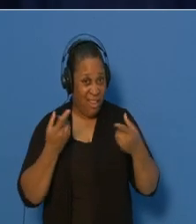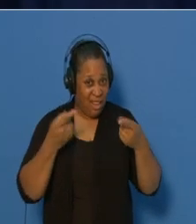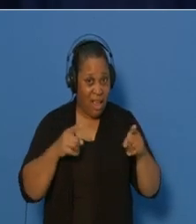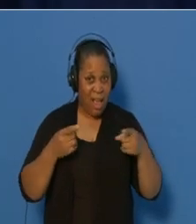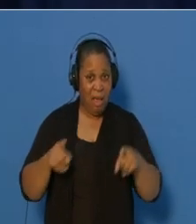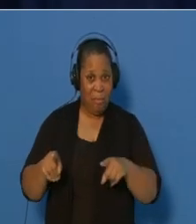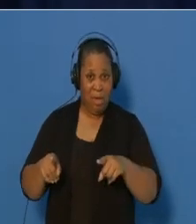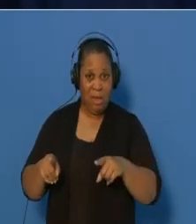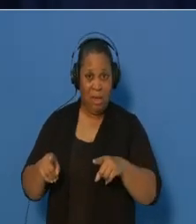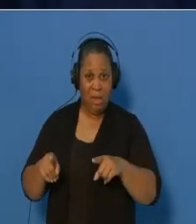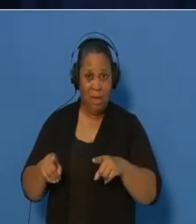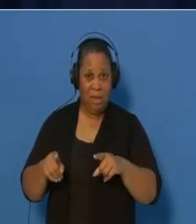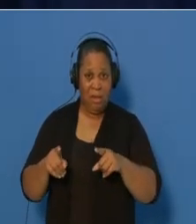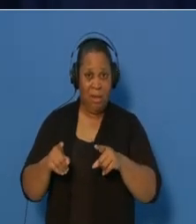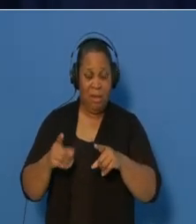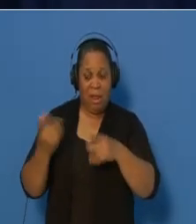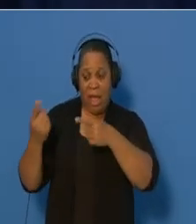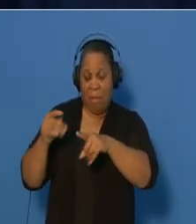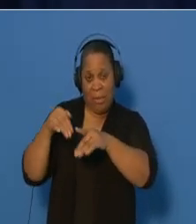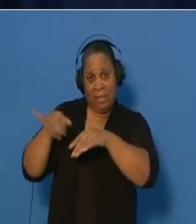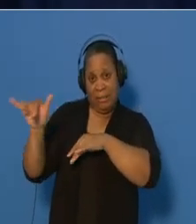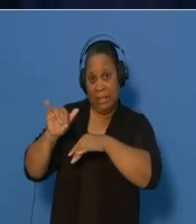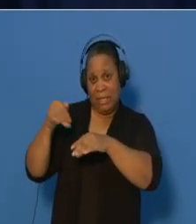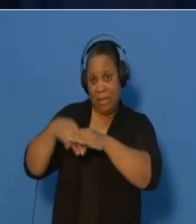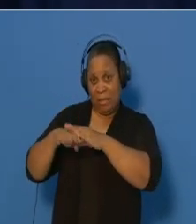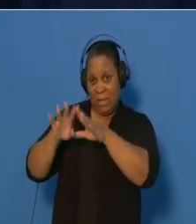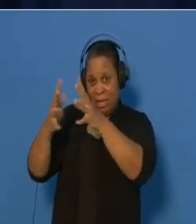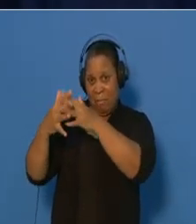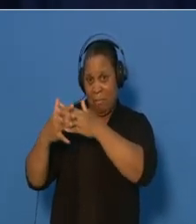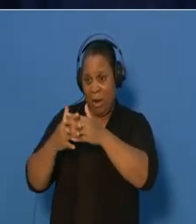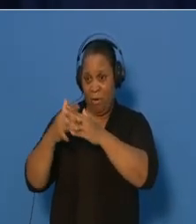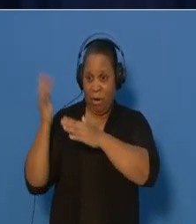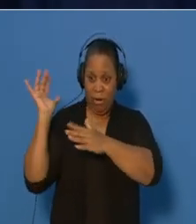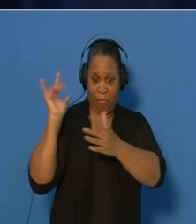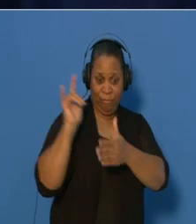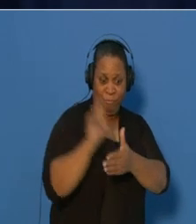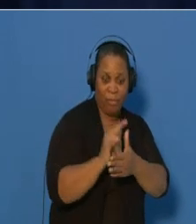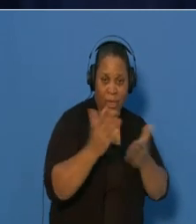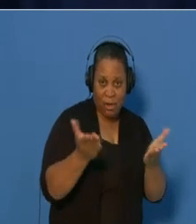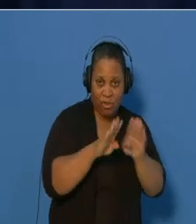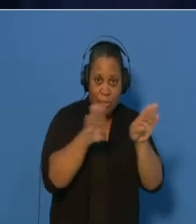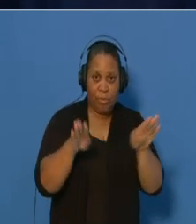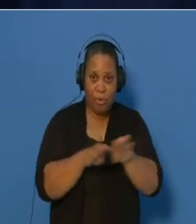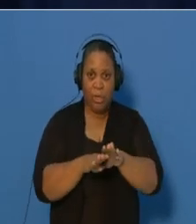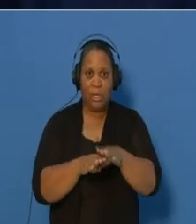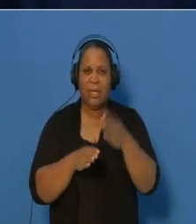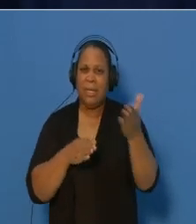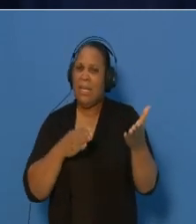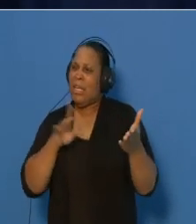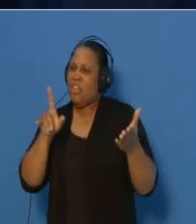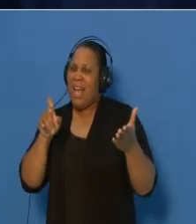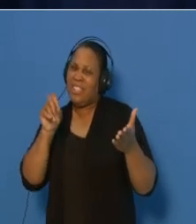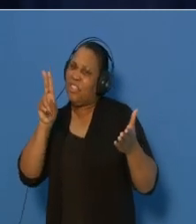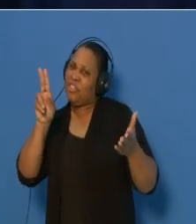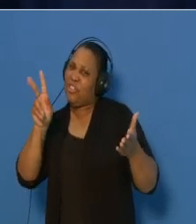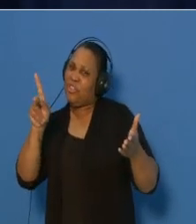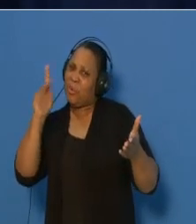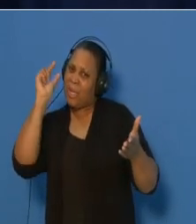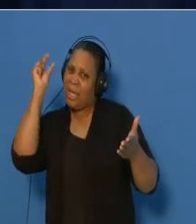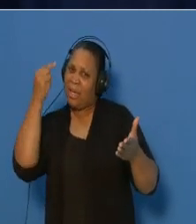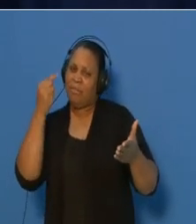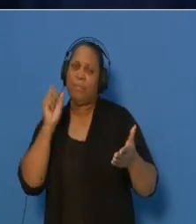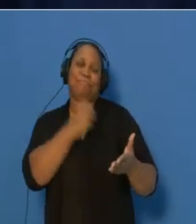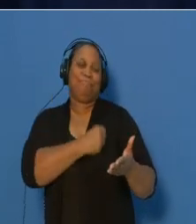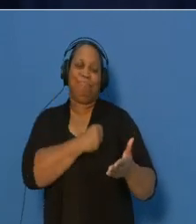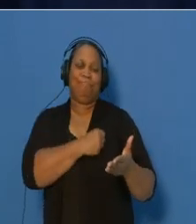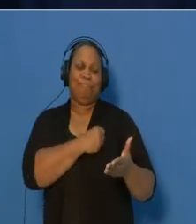out of America, destined for Bermuda? Okay, I think when you asked your question, you said the UK government. I think you're No, I'm sorry, U.S.